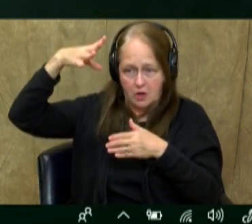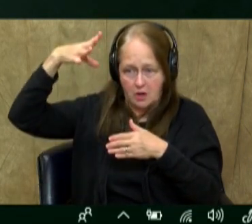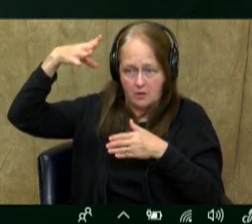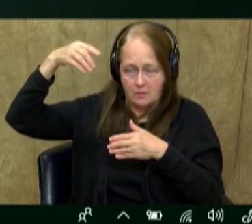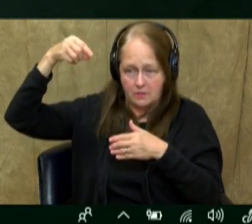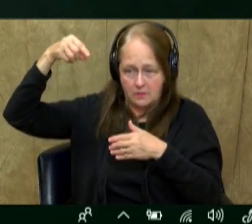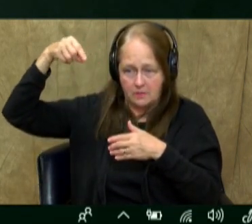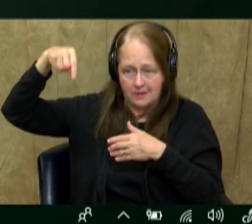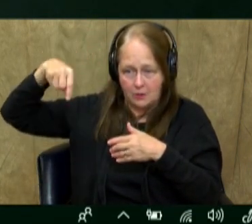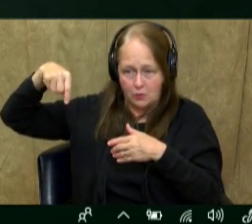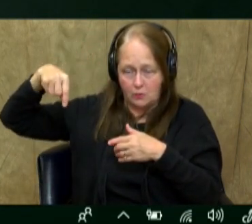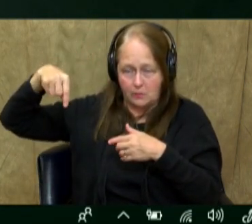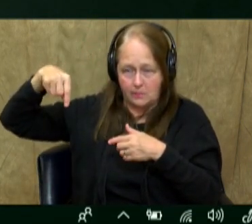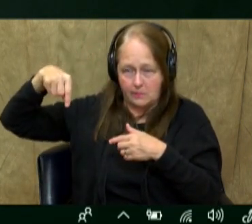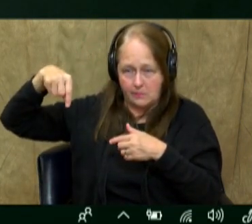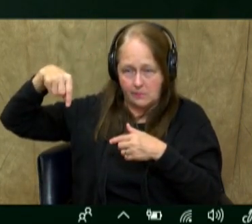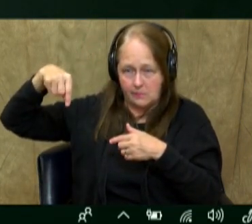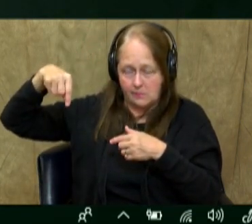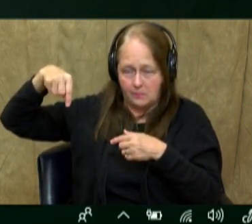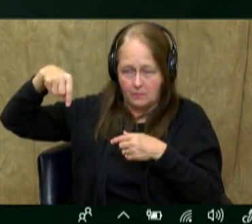here,